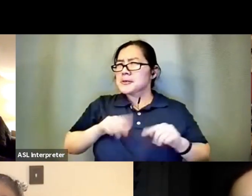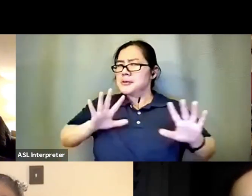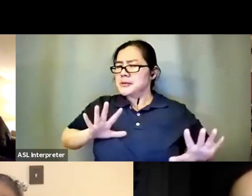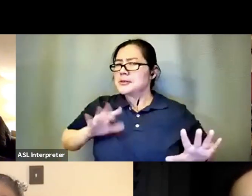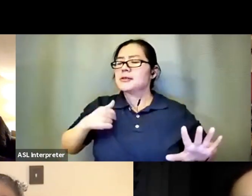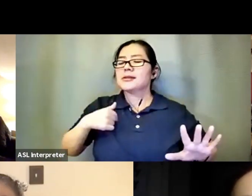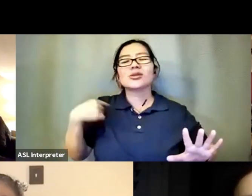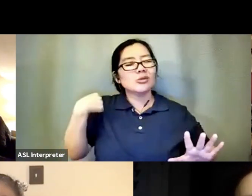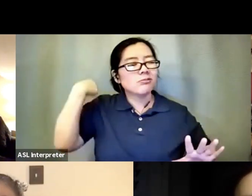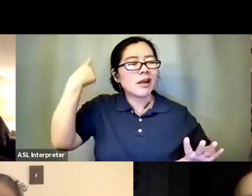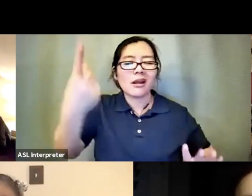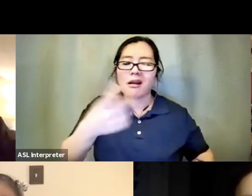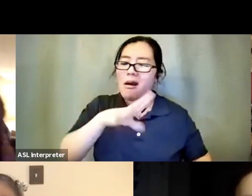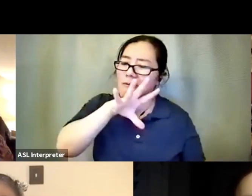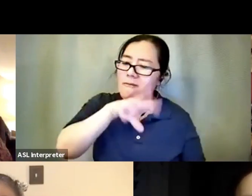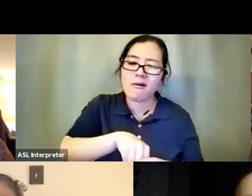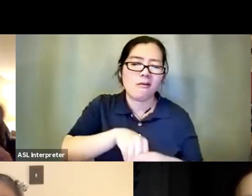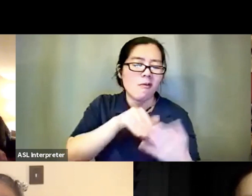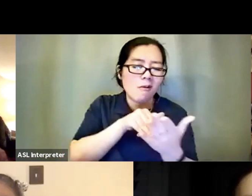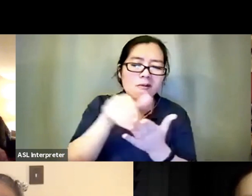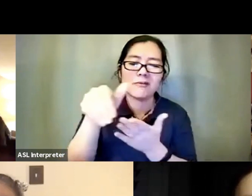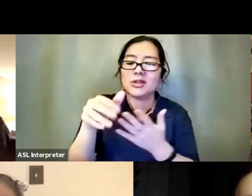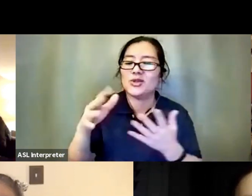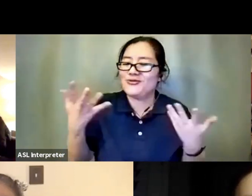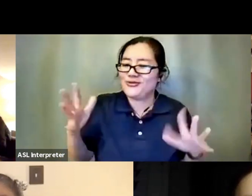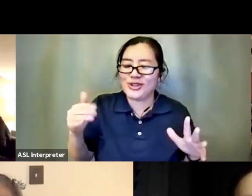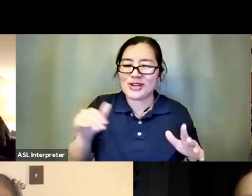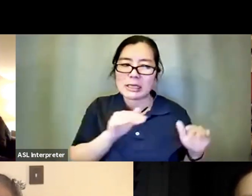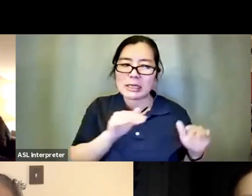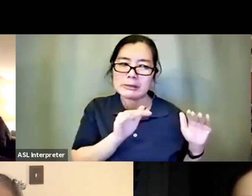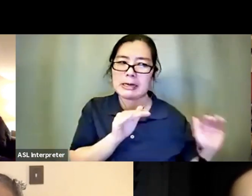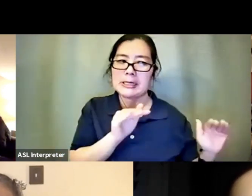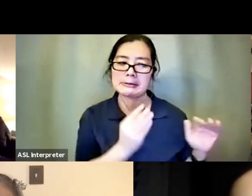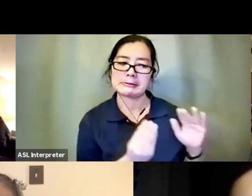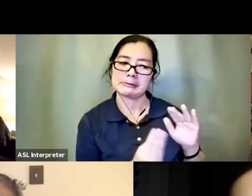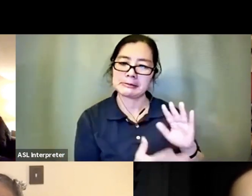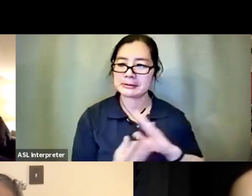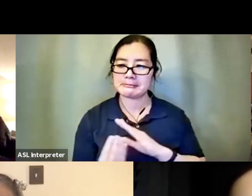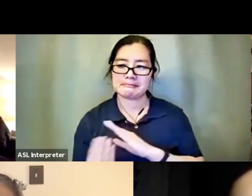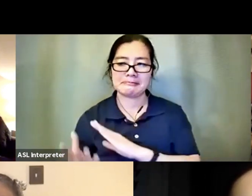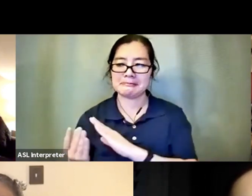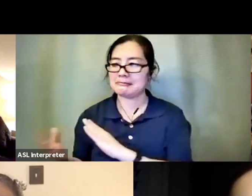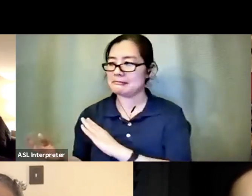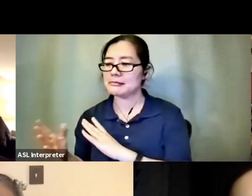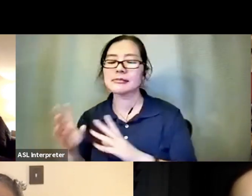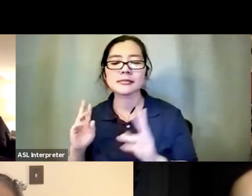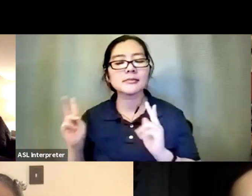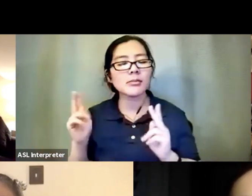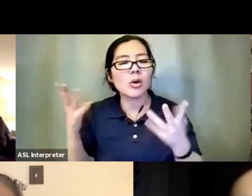sure you've seen it a lot and you've had to have these taps on the shoulders with people quite a few times. So I think we could all